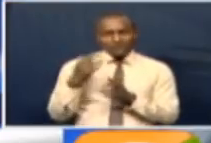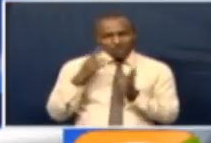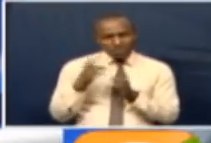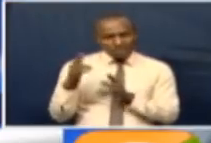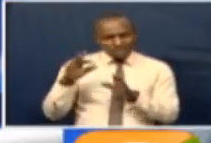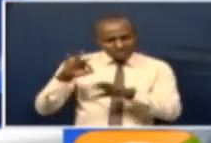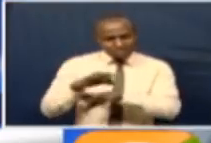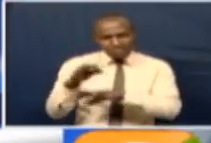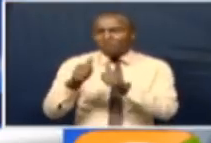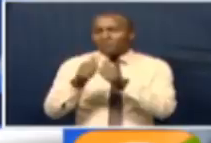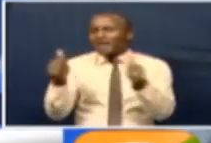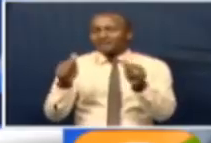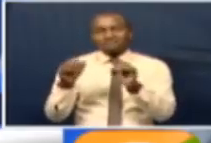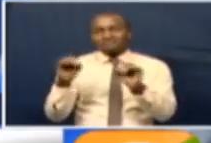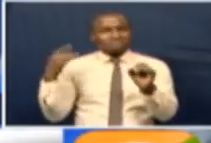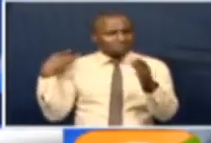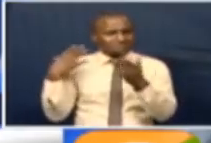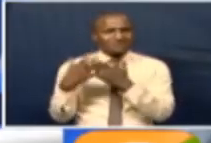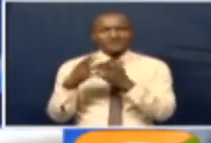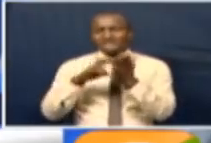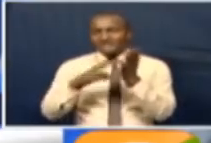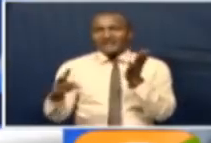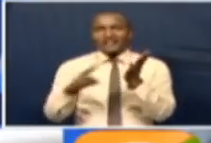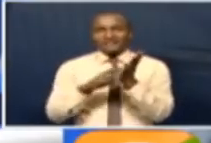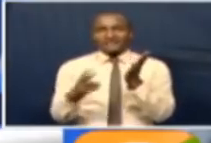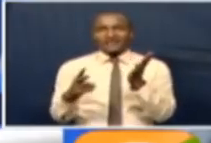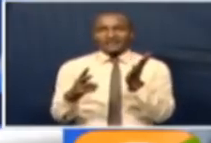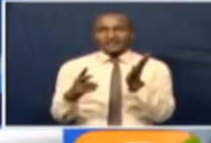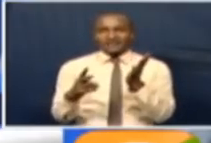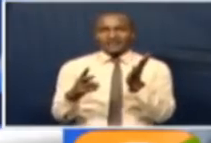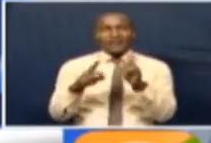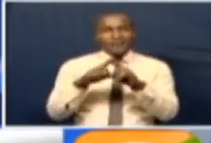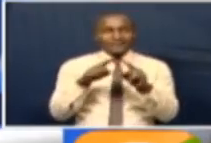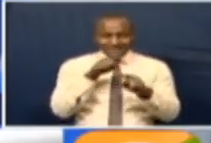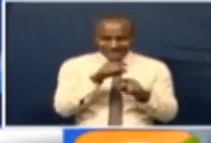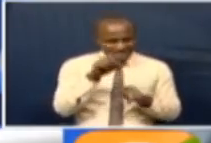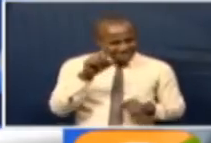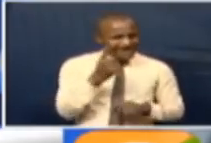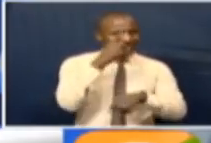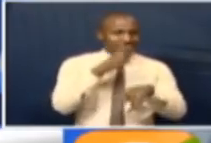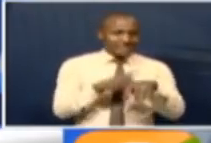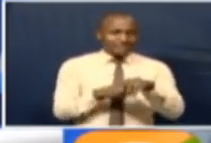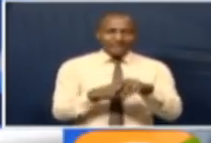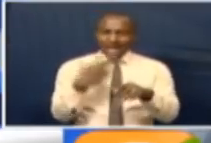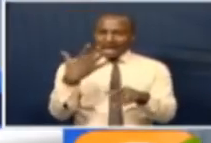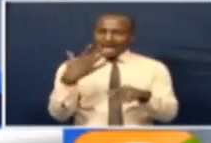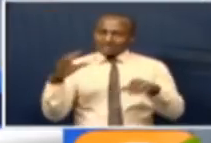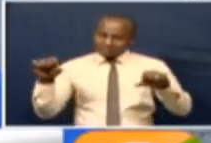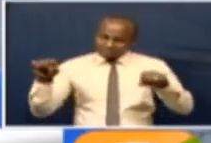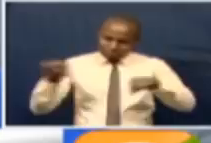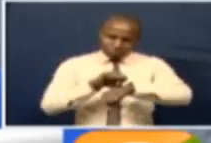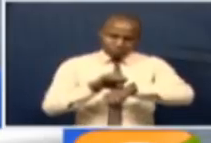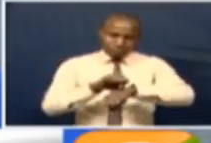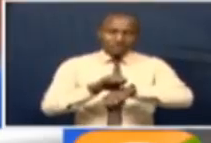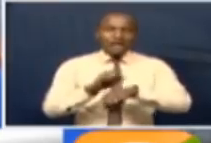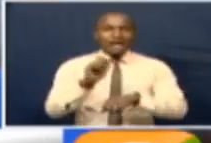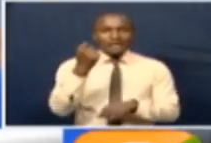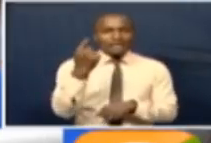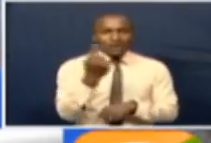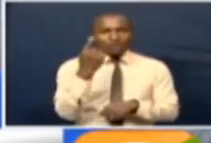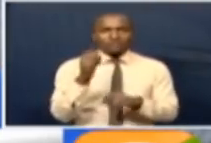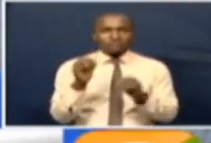successfully. So there are many other surgeries we do, but this was a first, not just for the country,